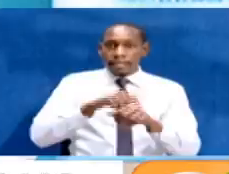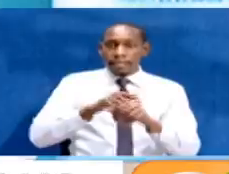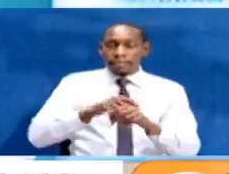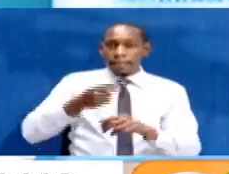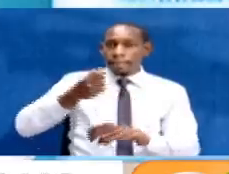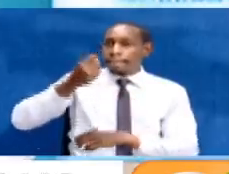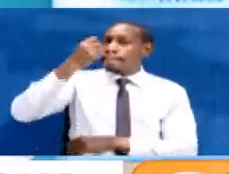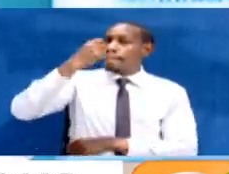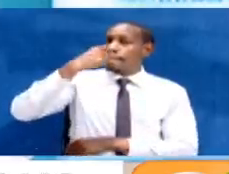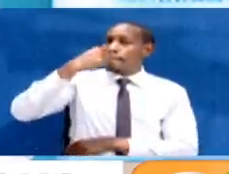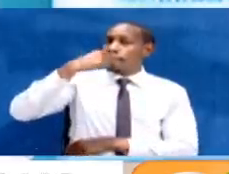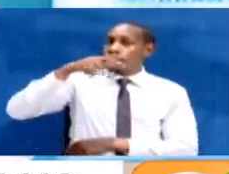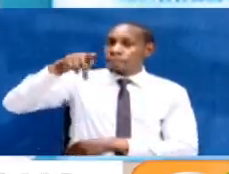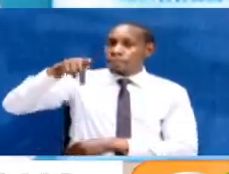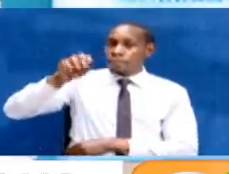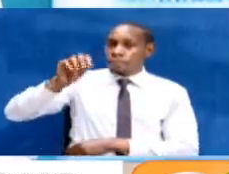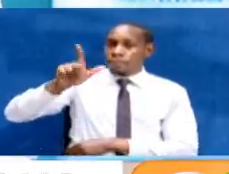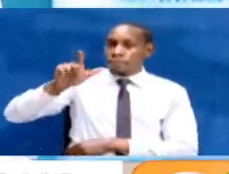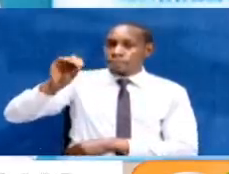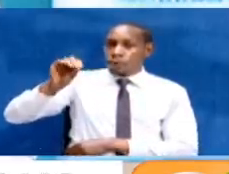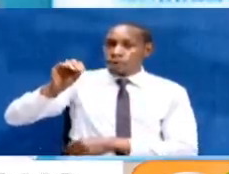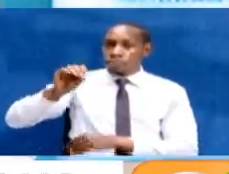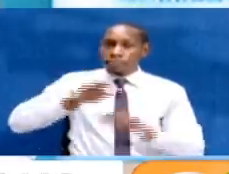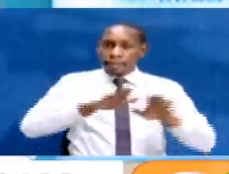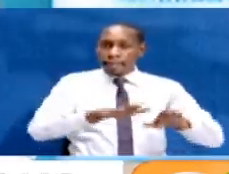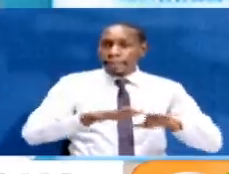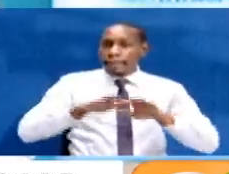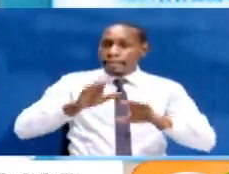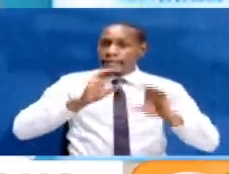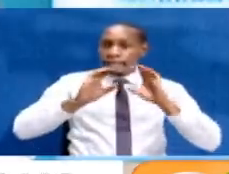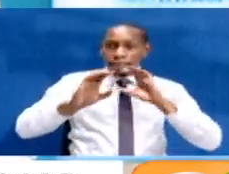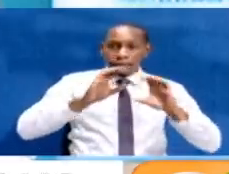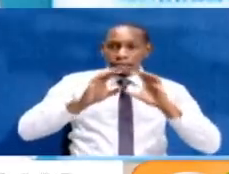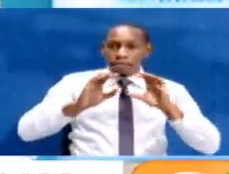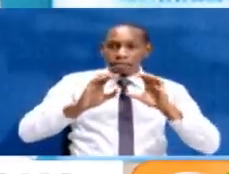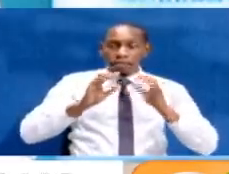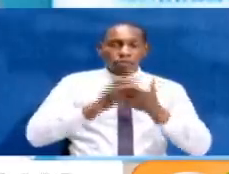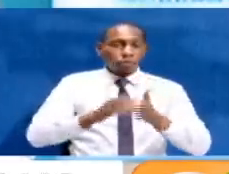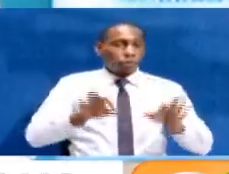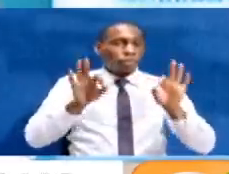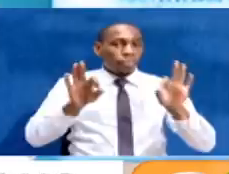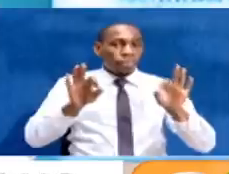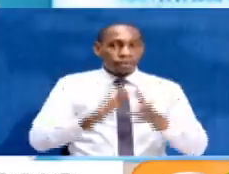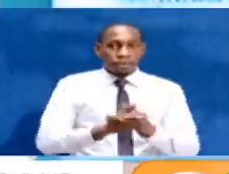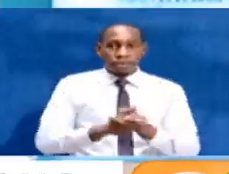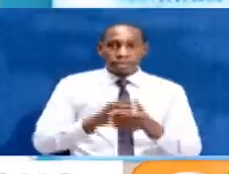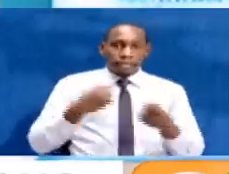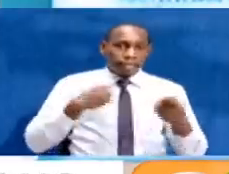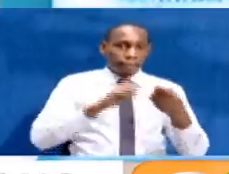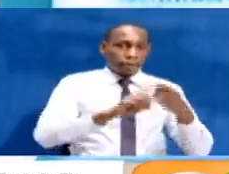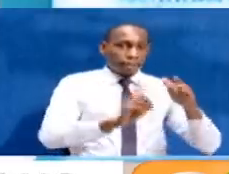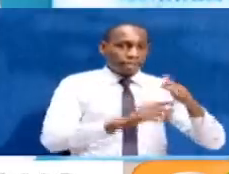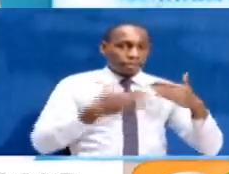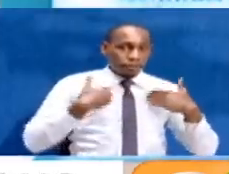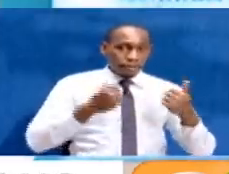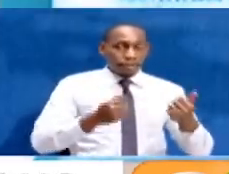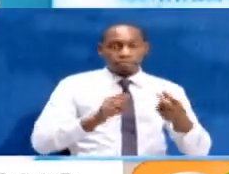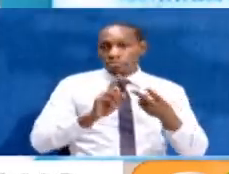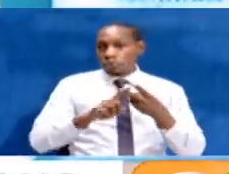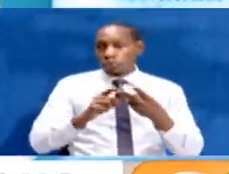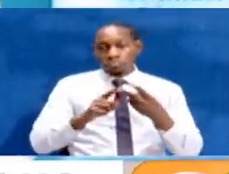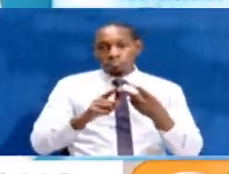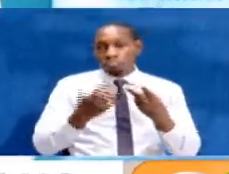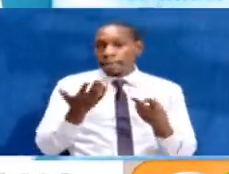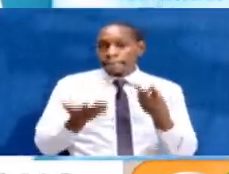polio campaign, the communication is absolutely fantastic, whether from the Ministry of Health